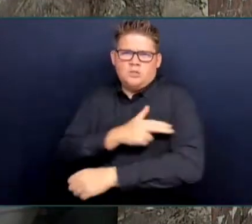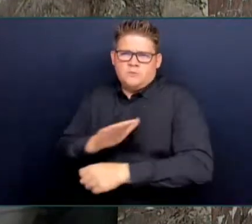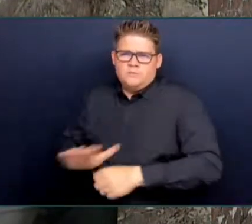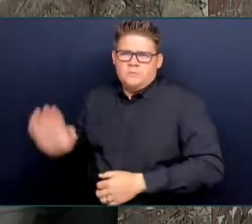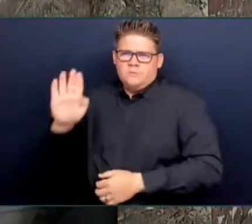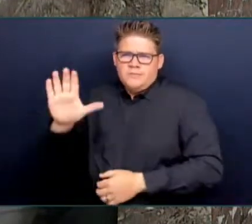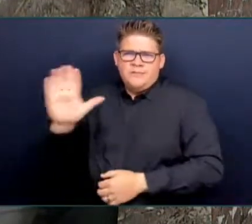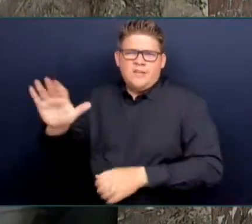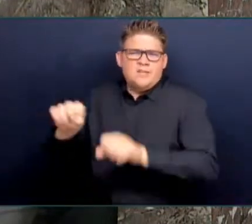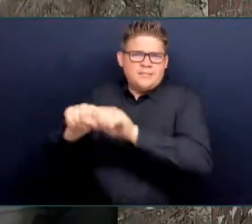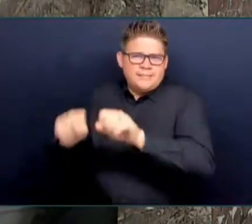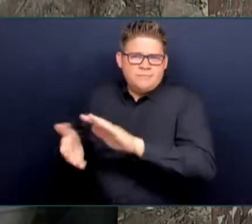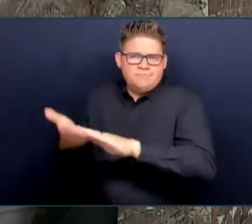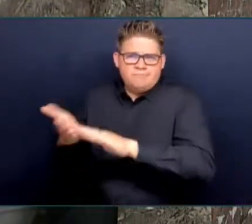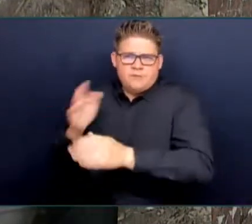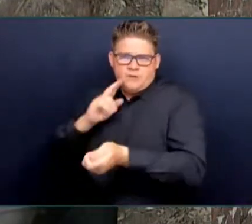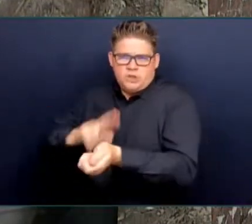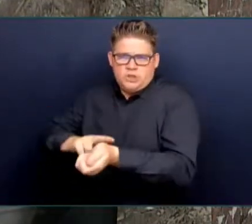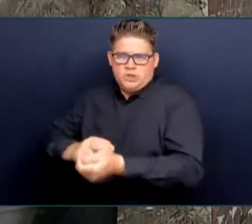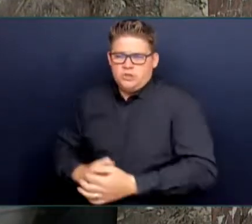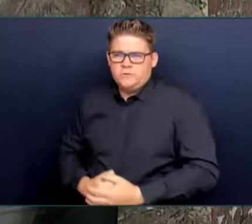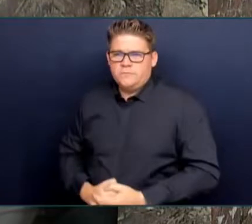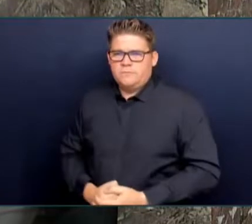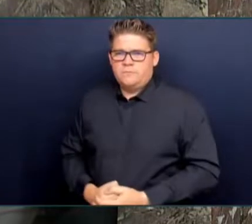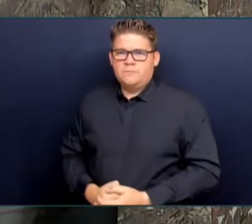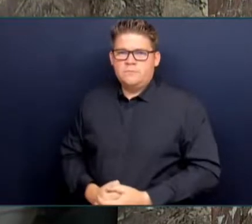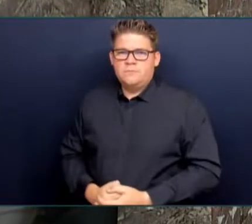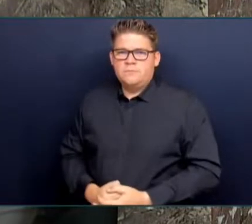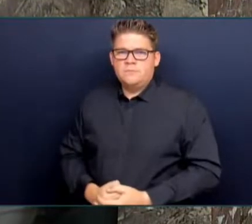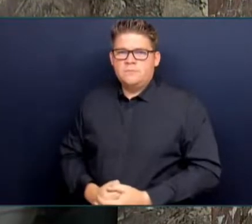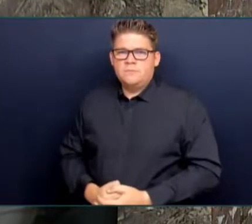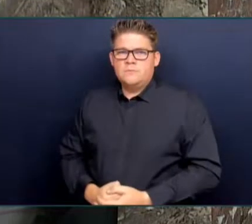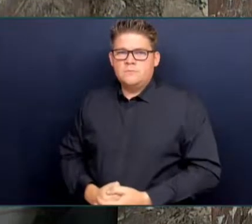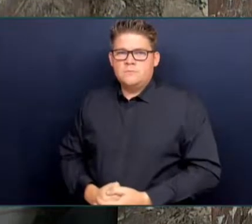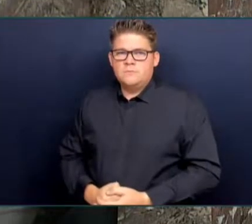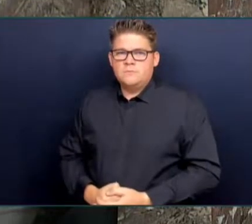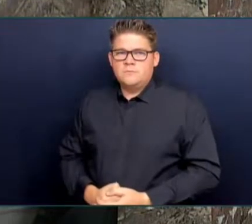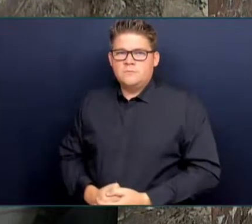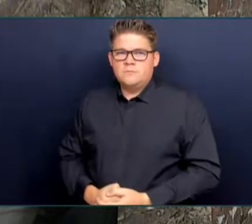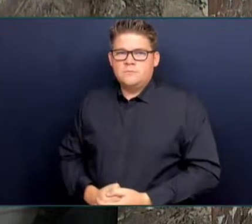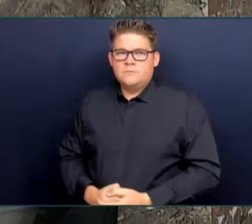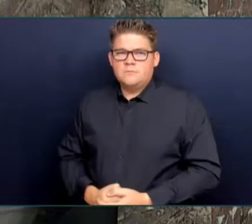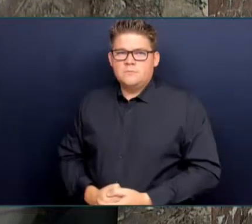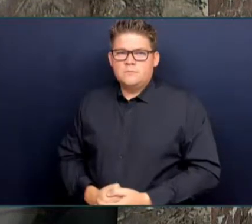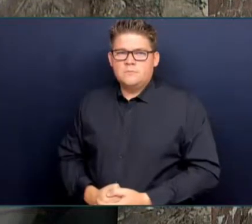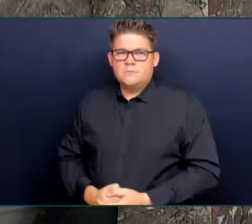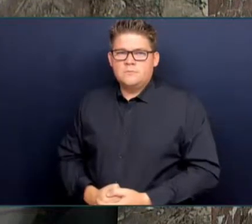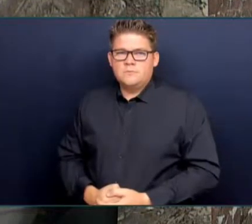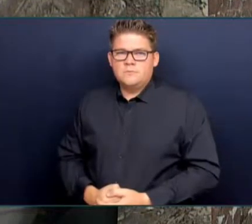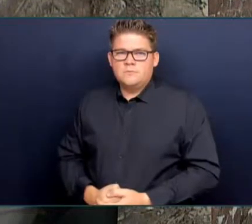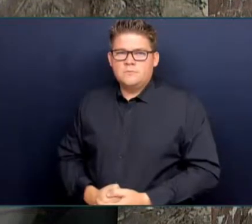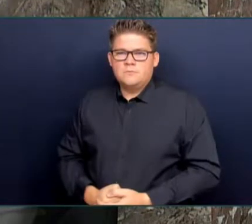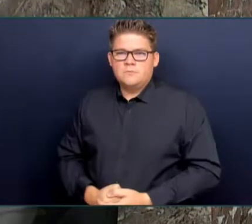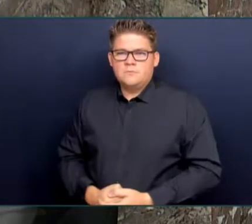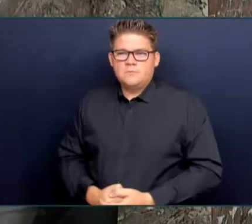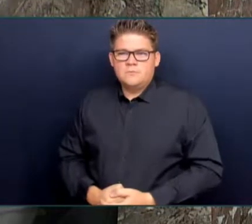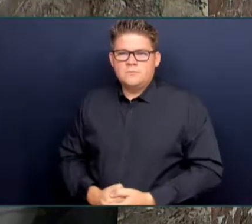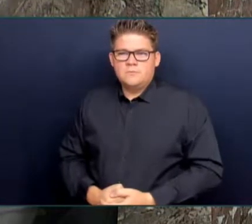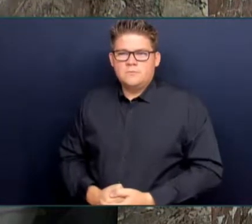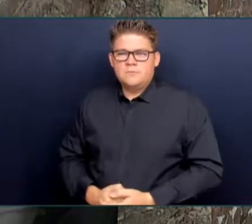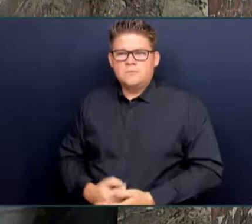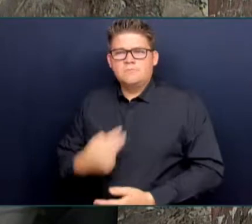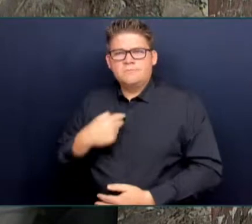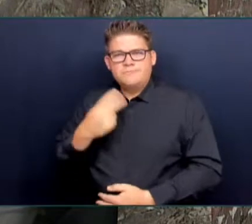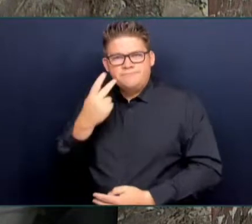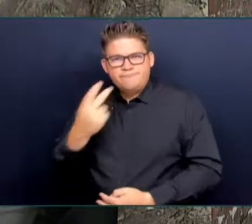And I would just contrast this, Honourable Speaker. The only Minister of Health in recent memory, NDP or Liberal,